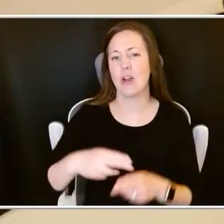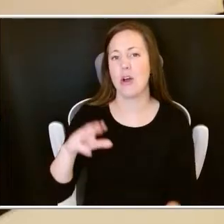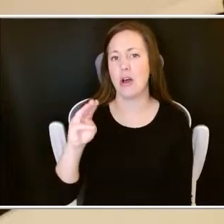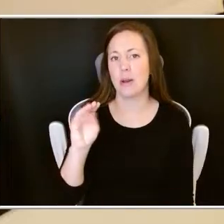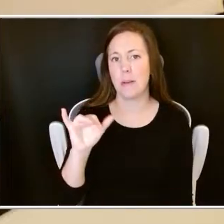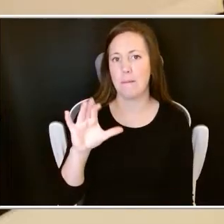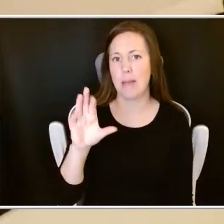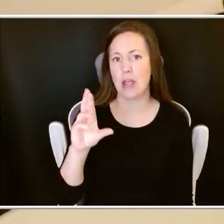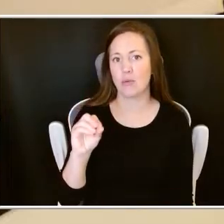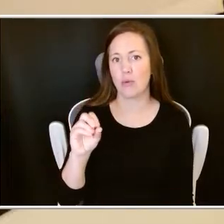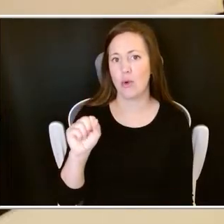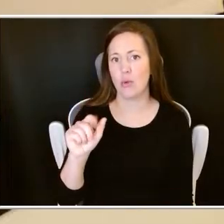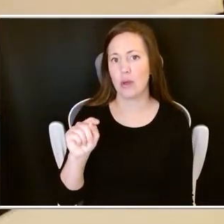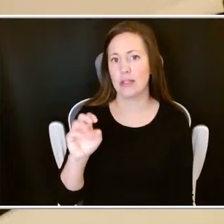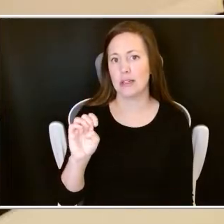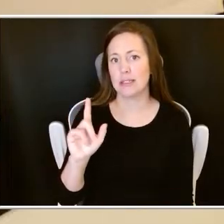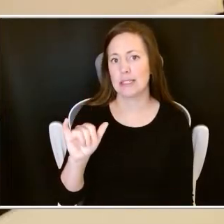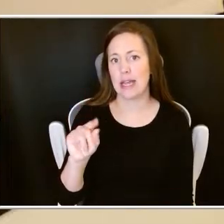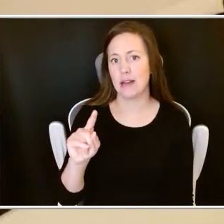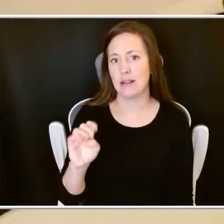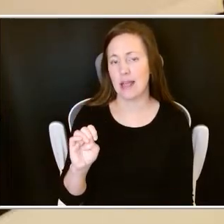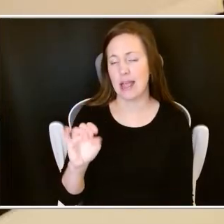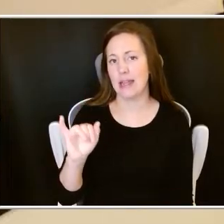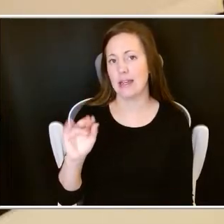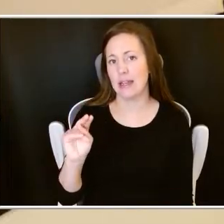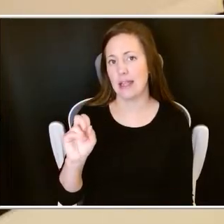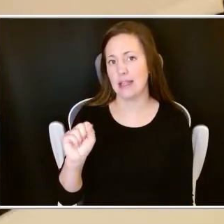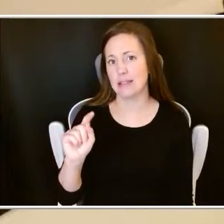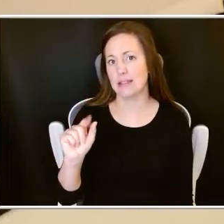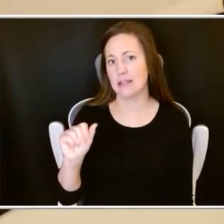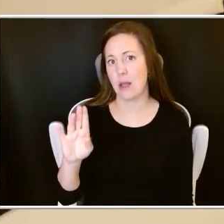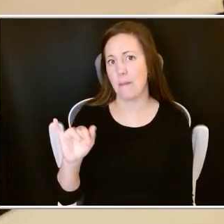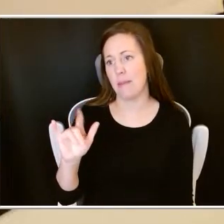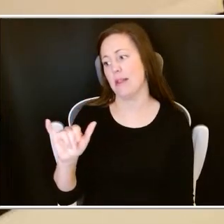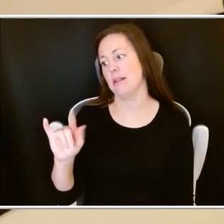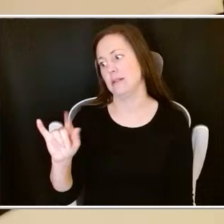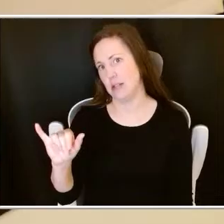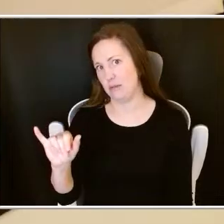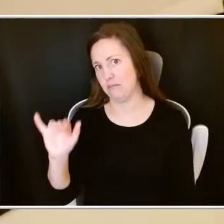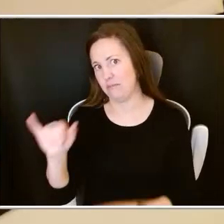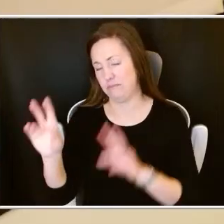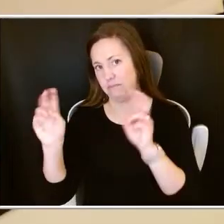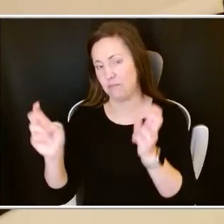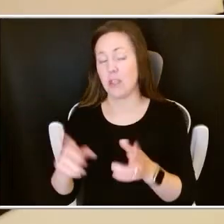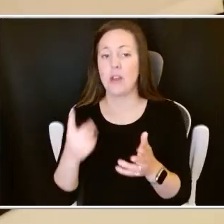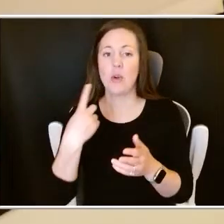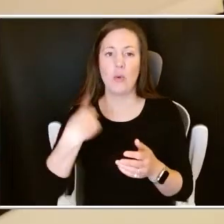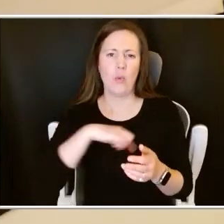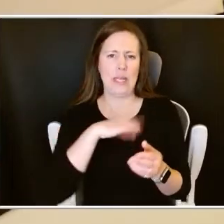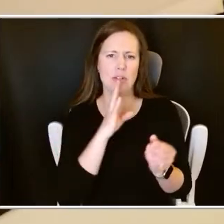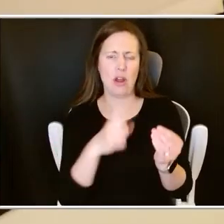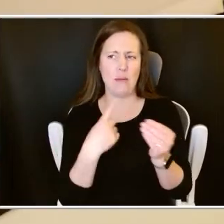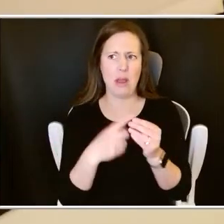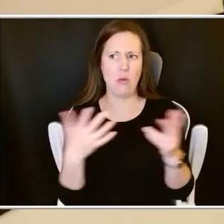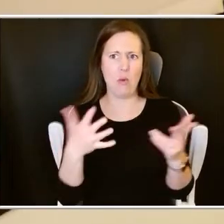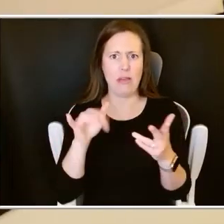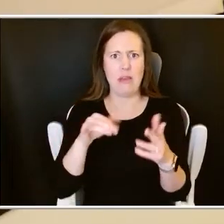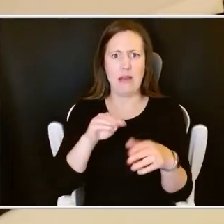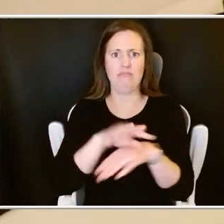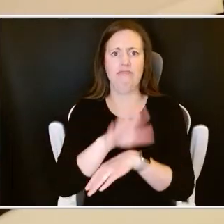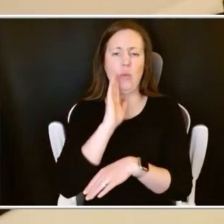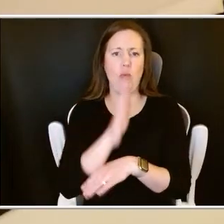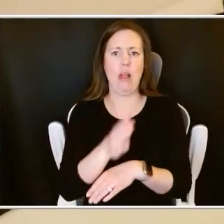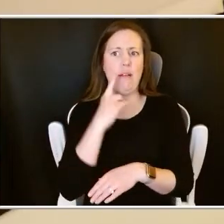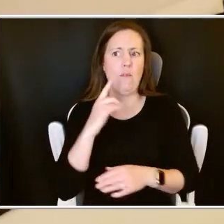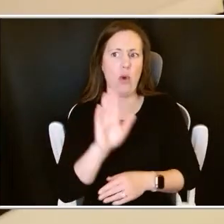instability, and we talked about what that implication has on her survival, and what we could potentially and